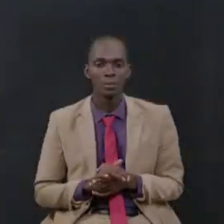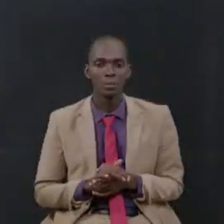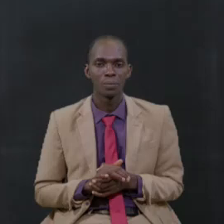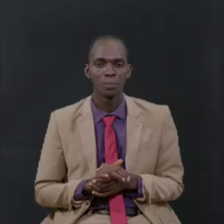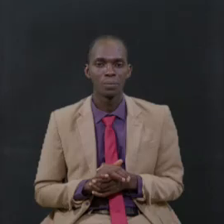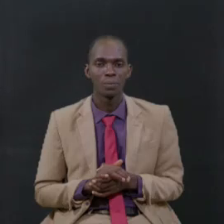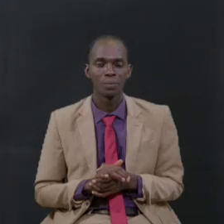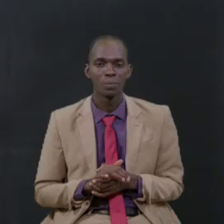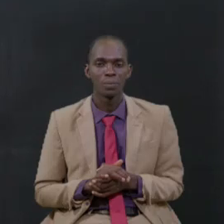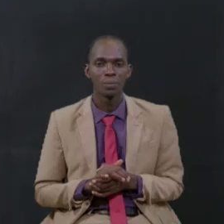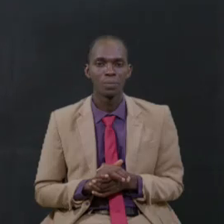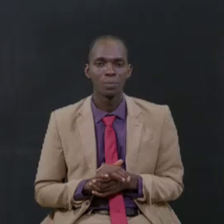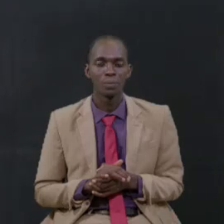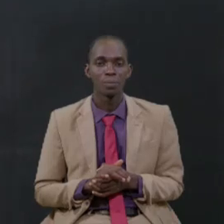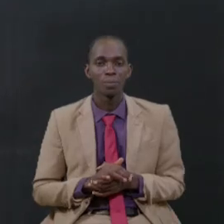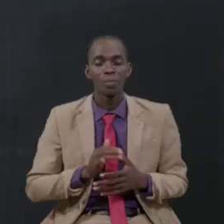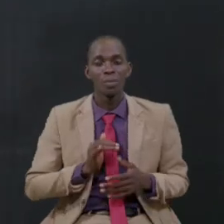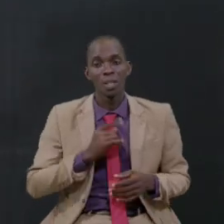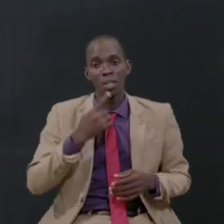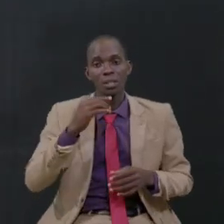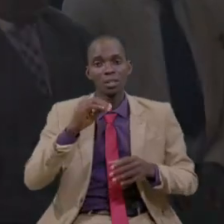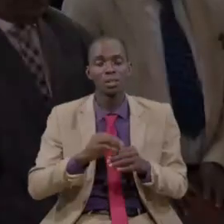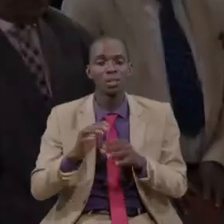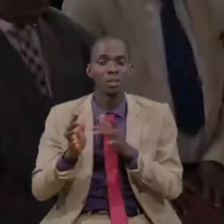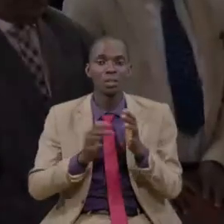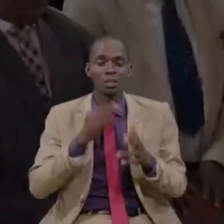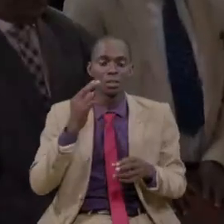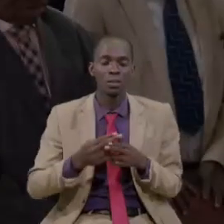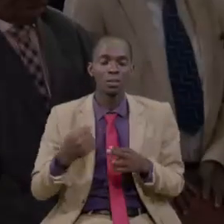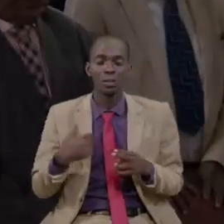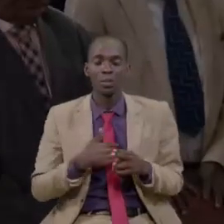I said, in Jesus' name we pray.